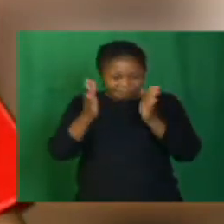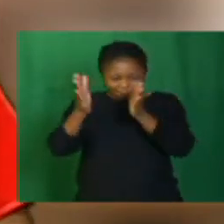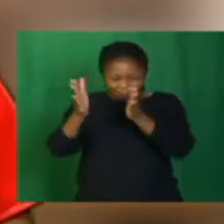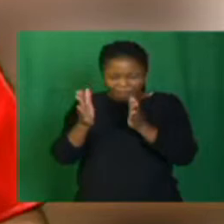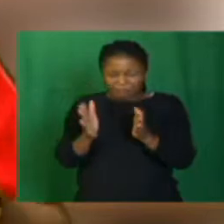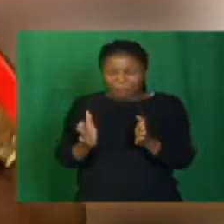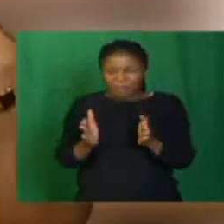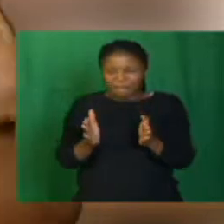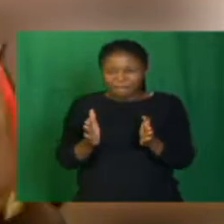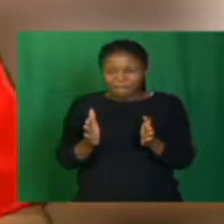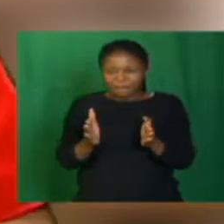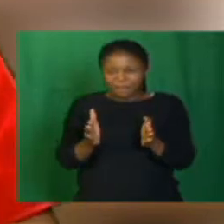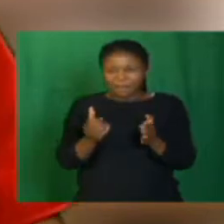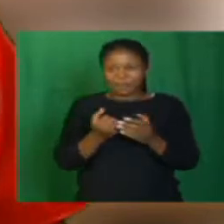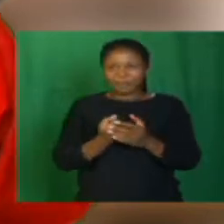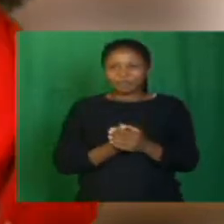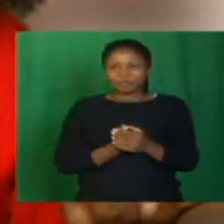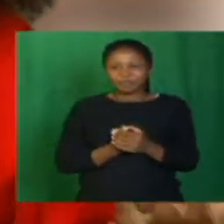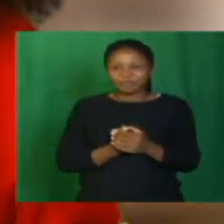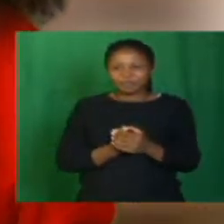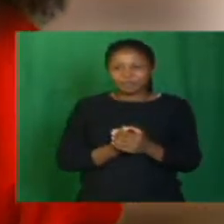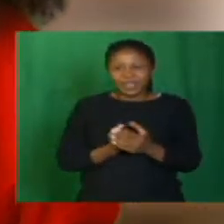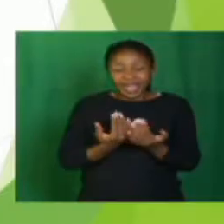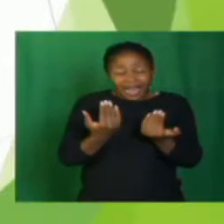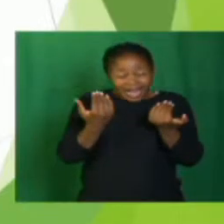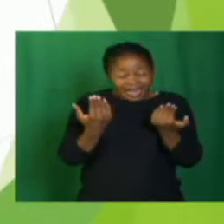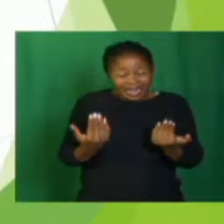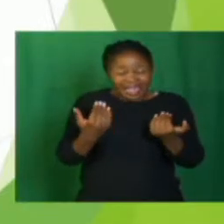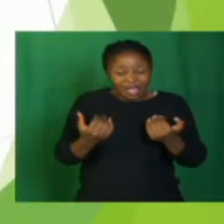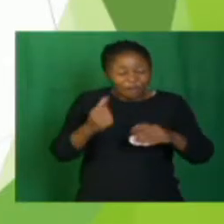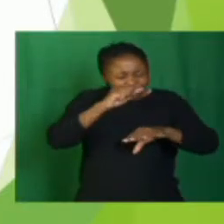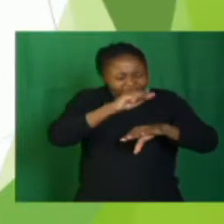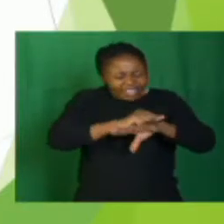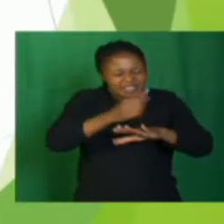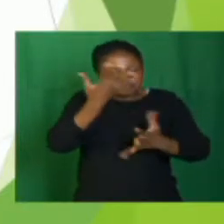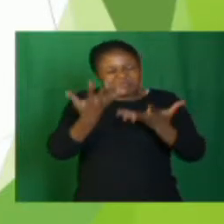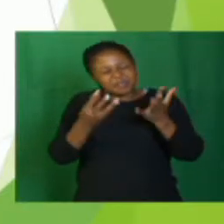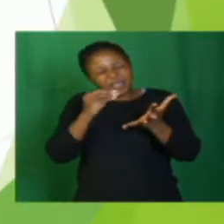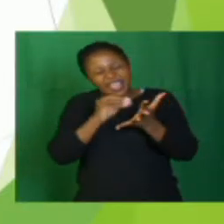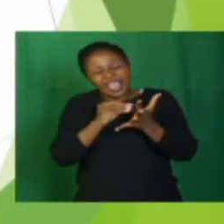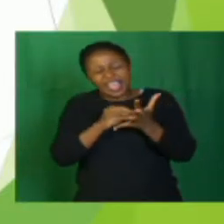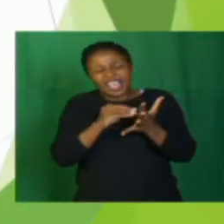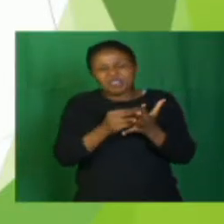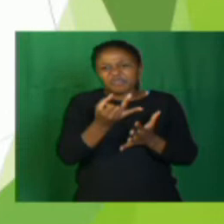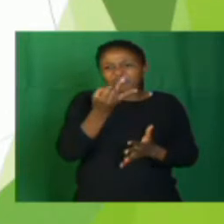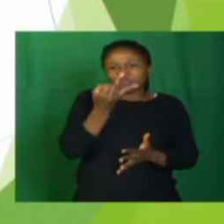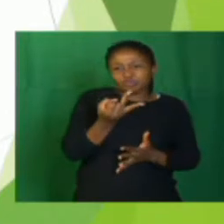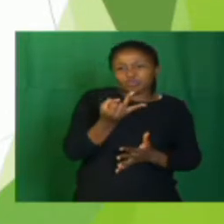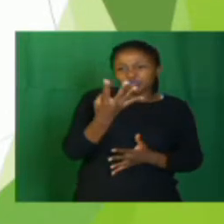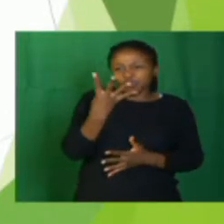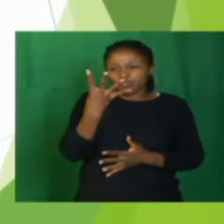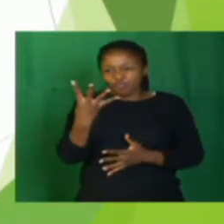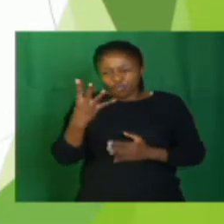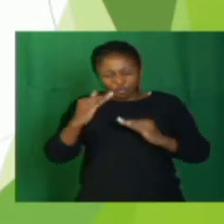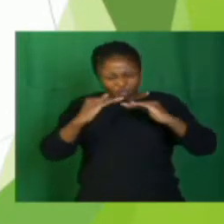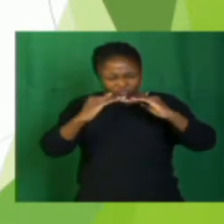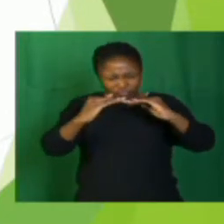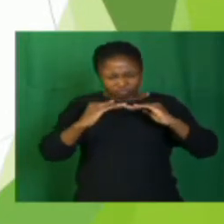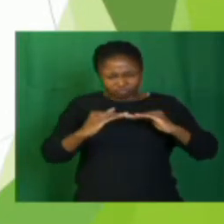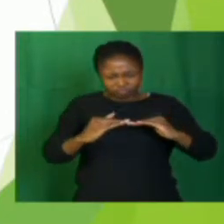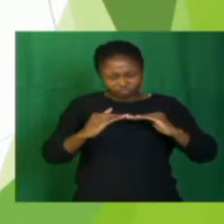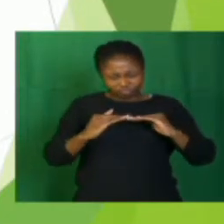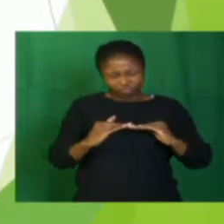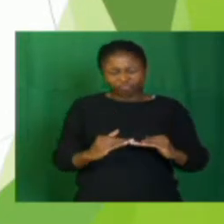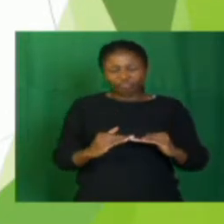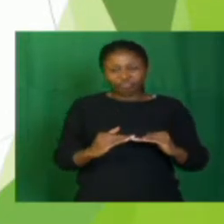here. You can have two or four paragraphs where you are now exploring